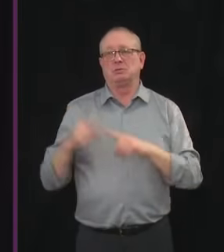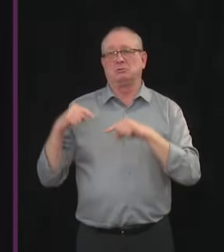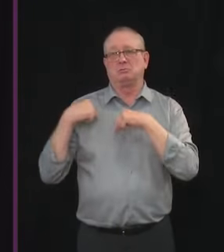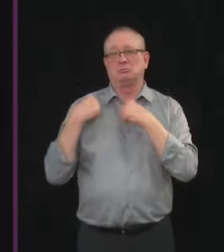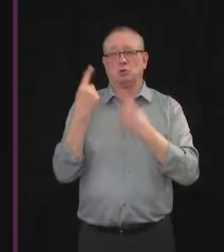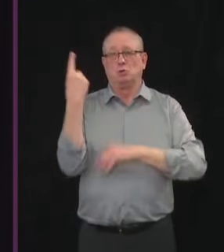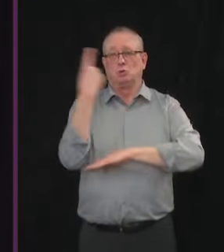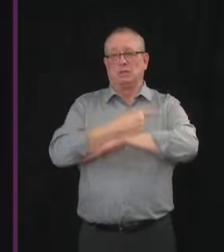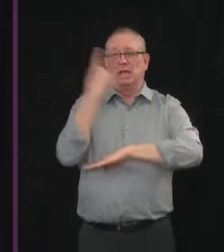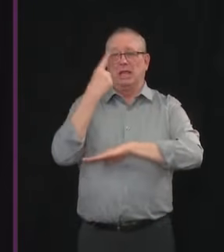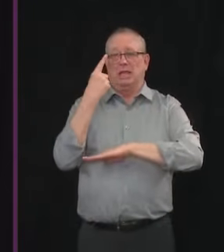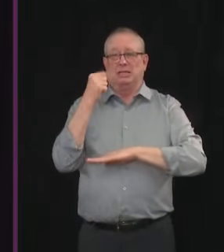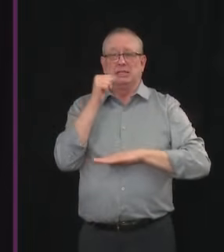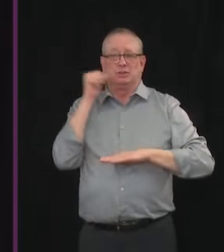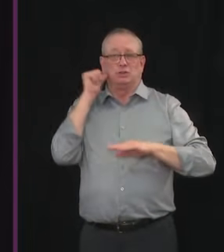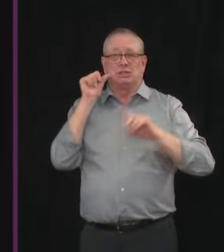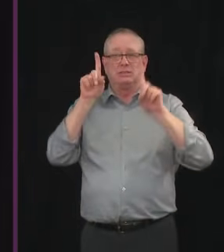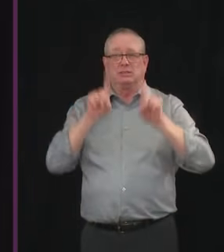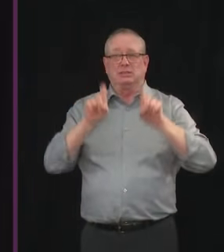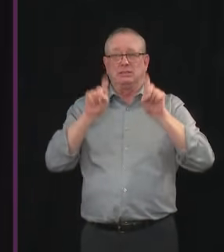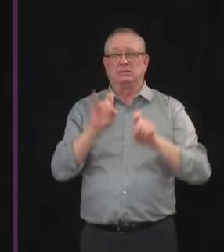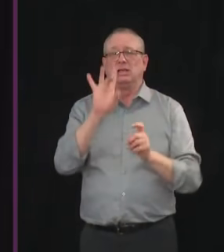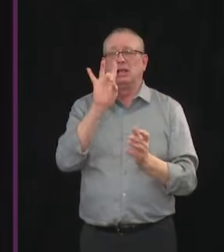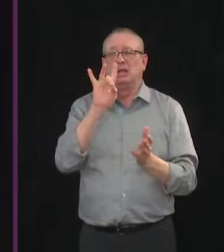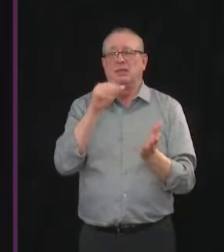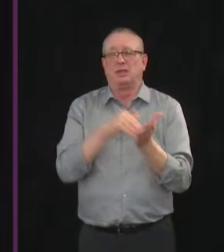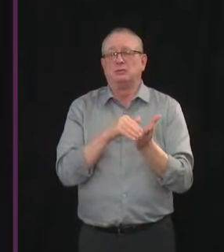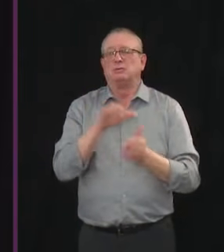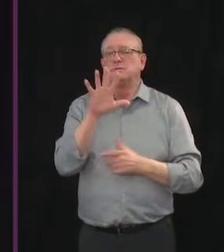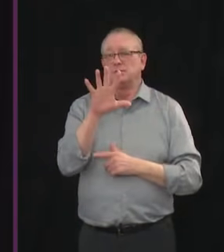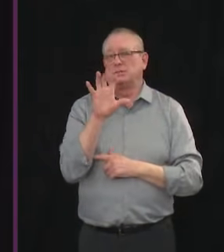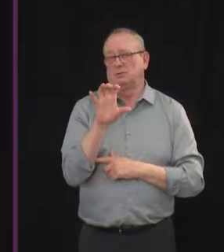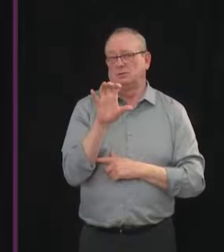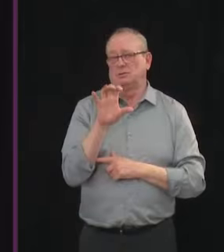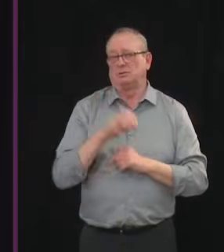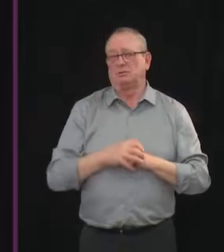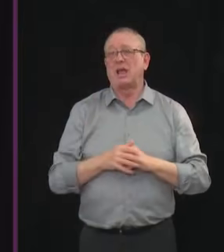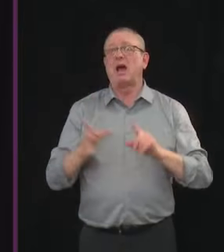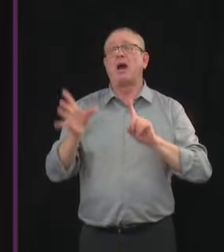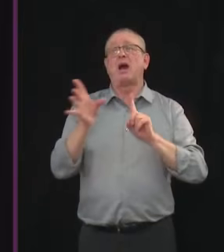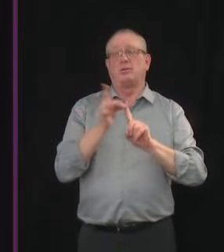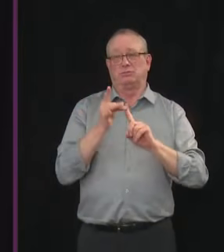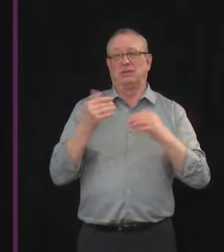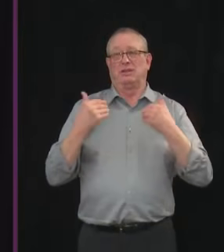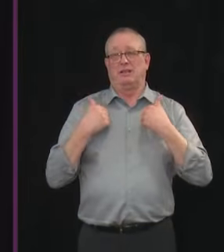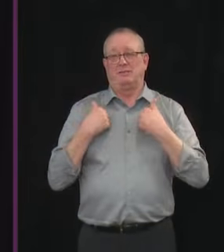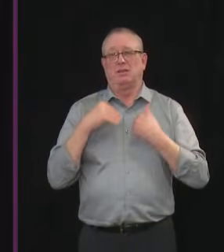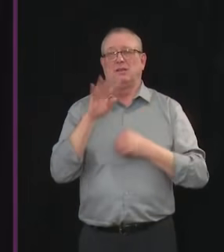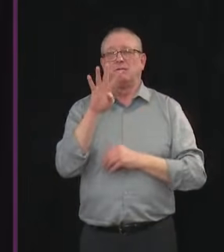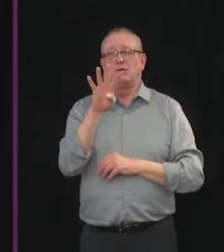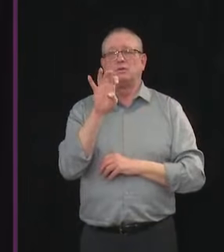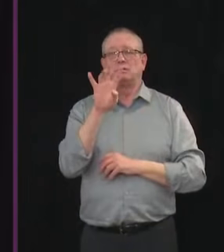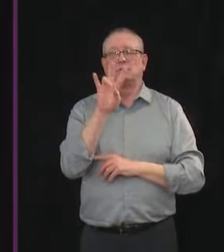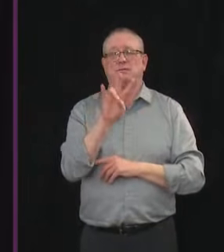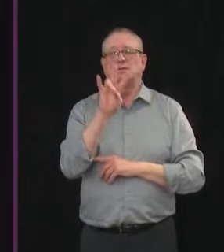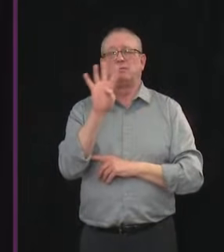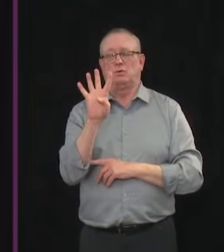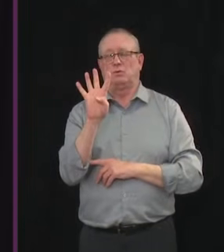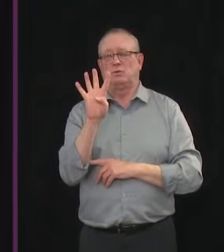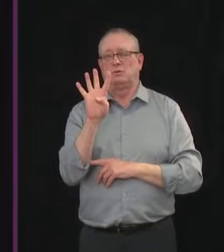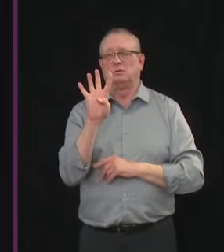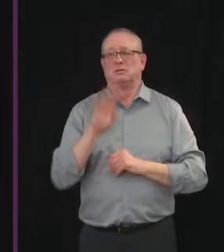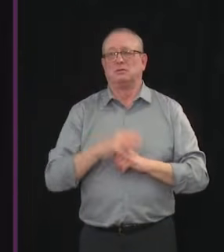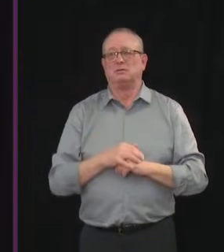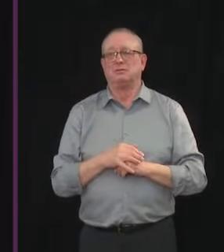identified 474 new cases of COVID-19 and completed about 8,500 tests.